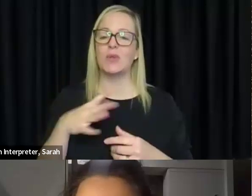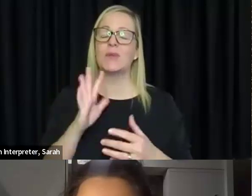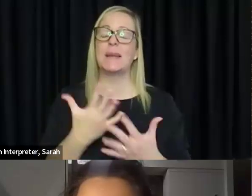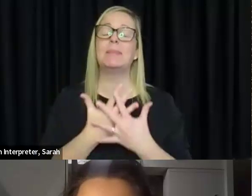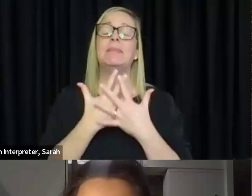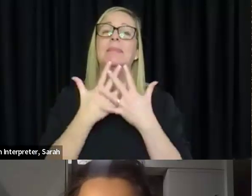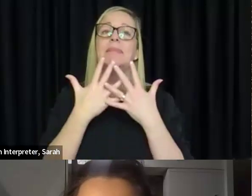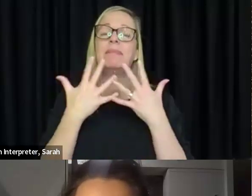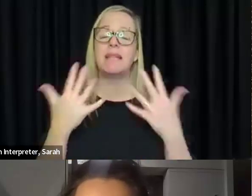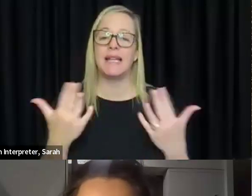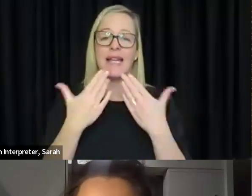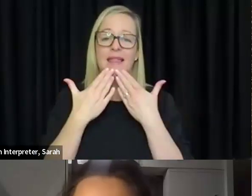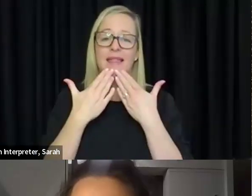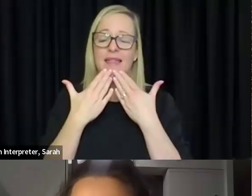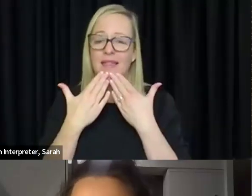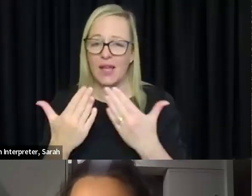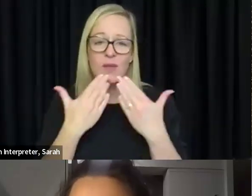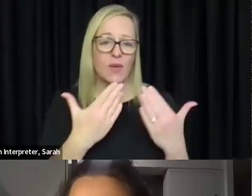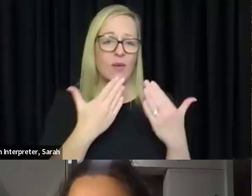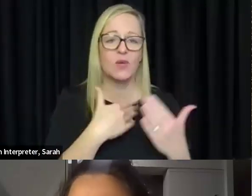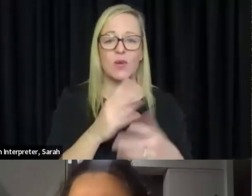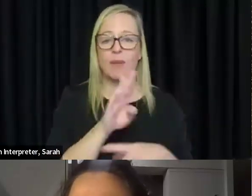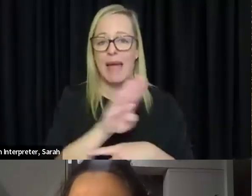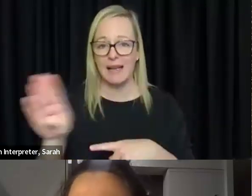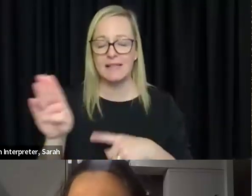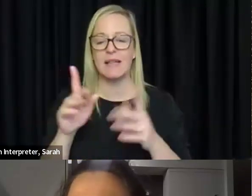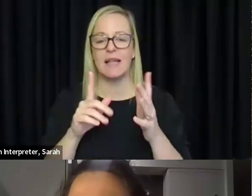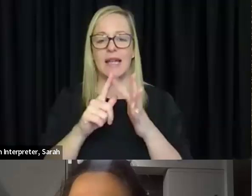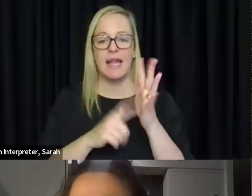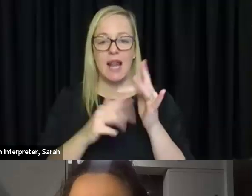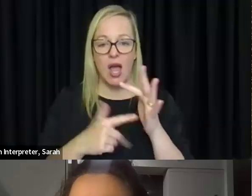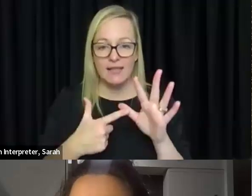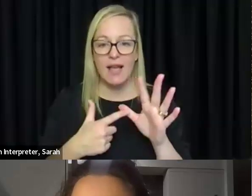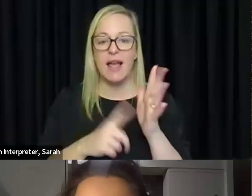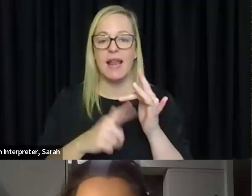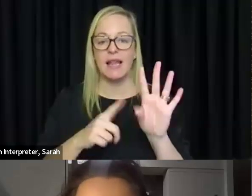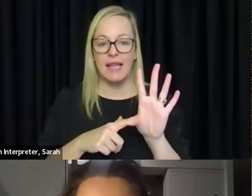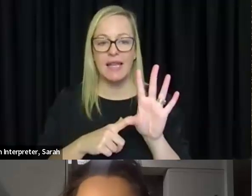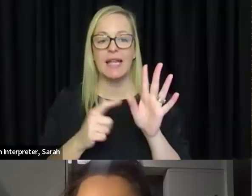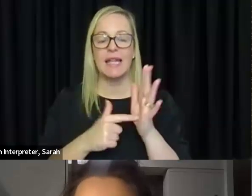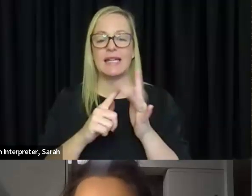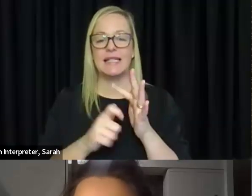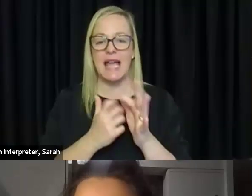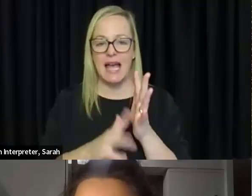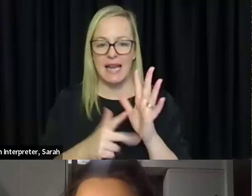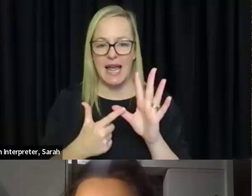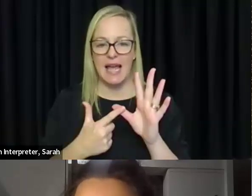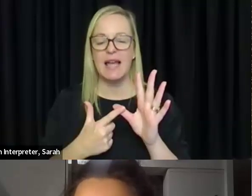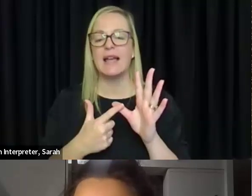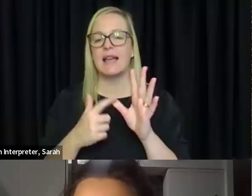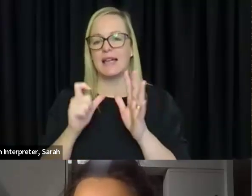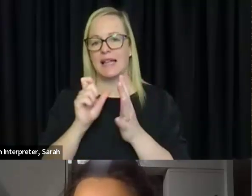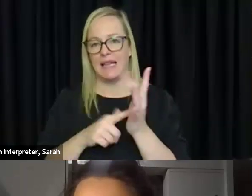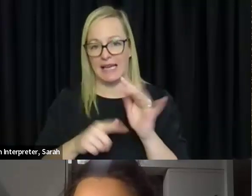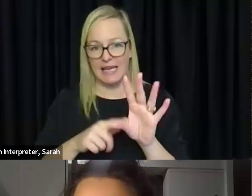thanks to our wonderful panelists, Eliza, Lily, Tiana, Laura, and Chloe. Your expertise and perspectives